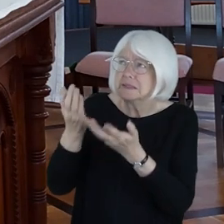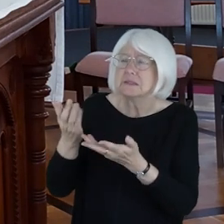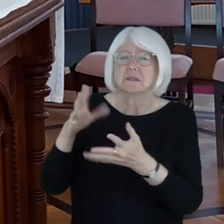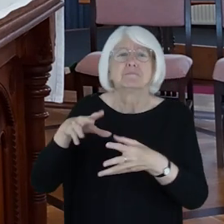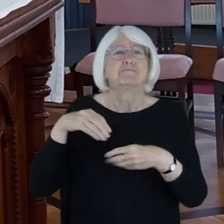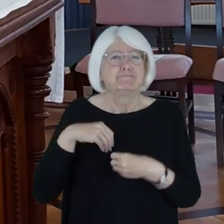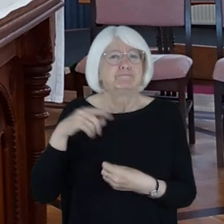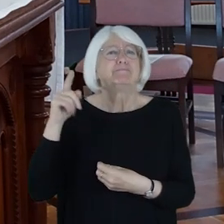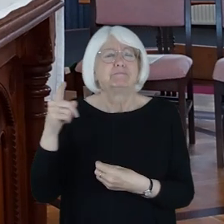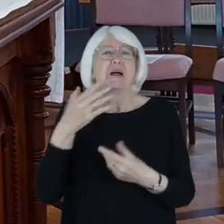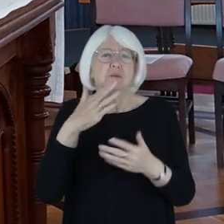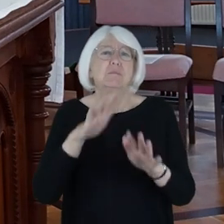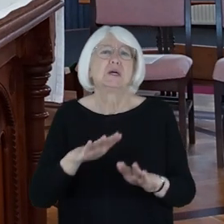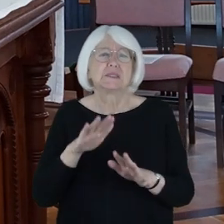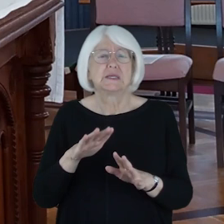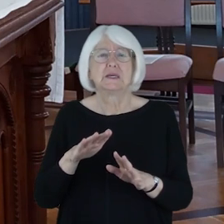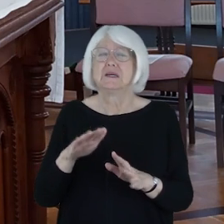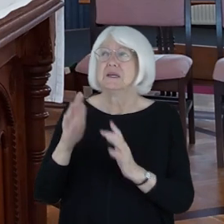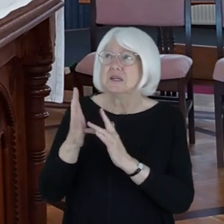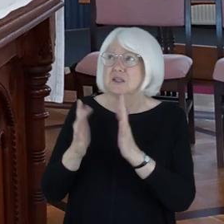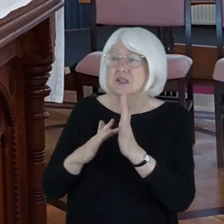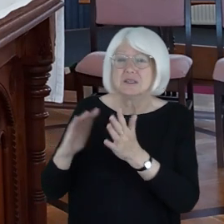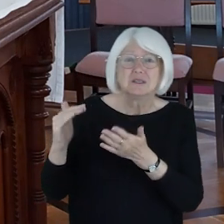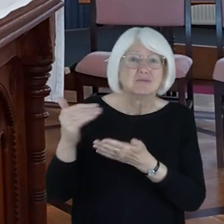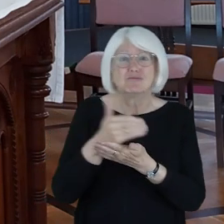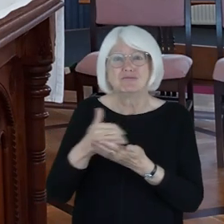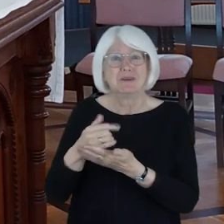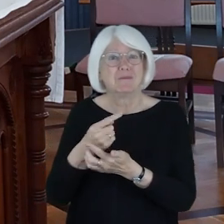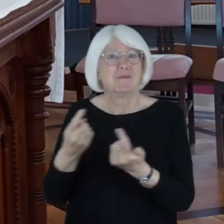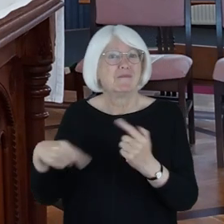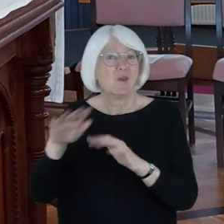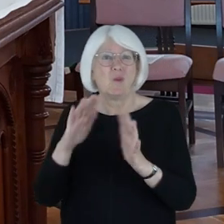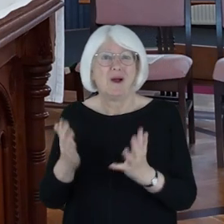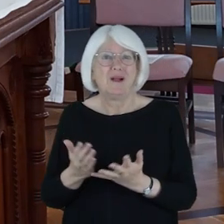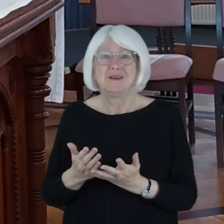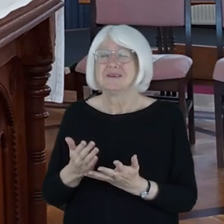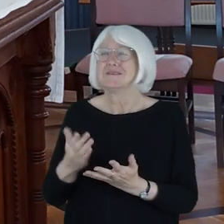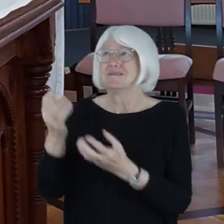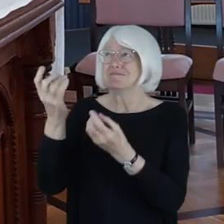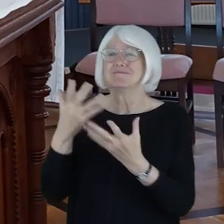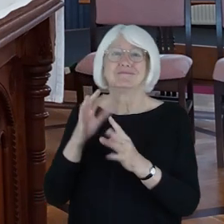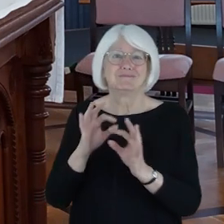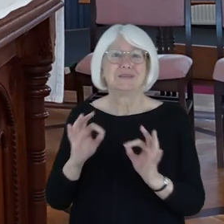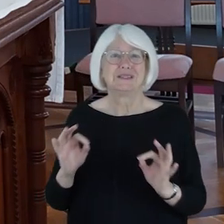us. Jesus, Redeemer of the world, grant us peace.